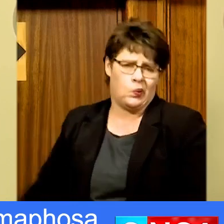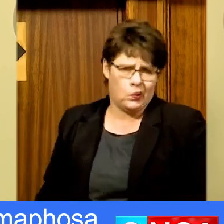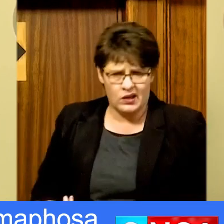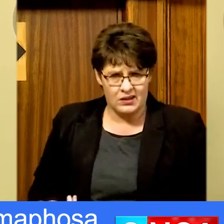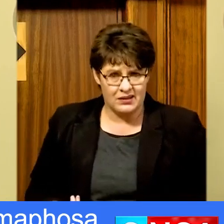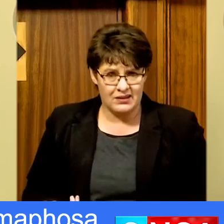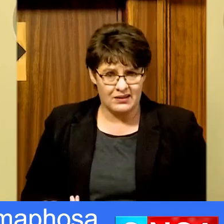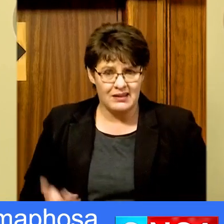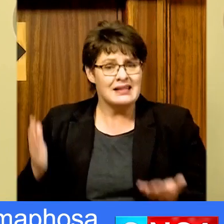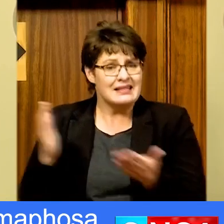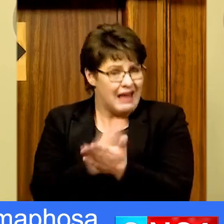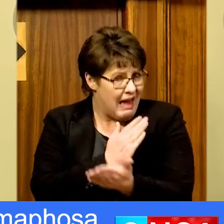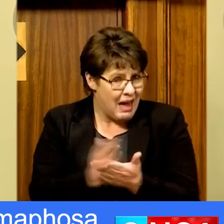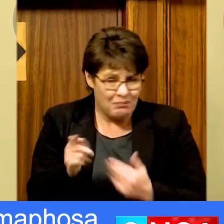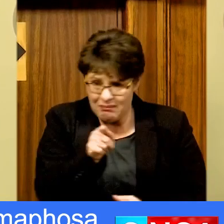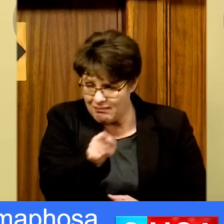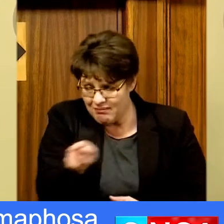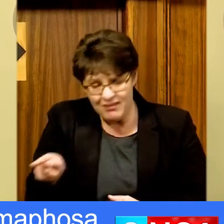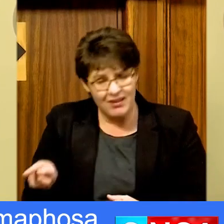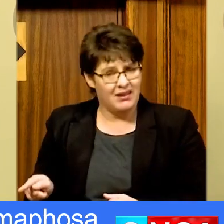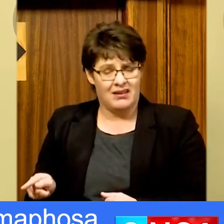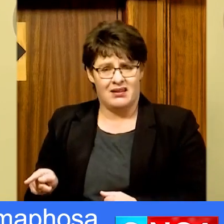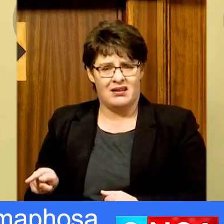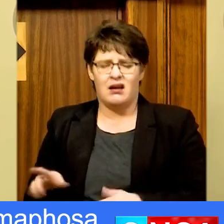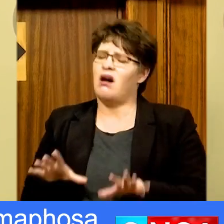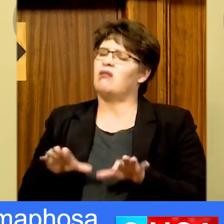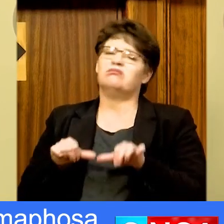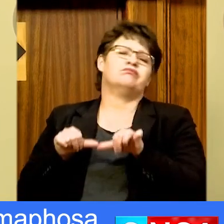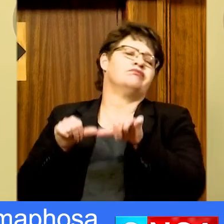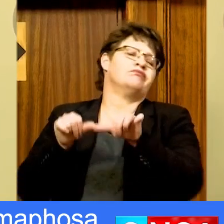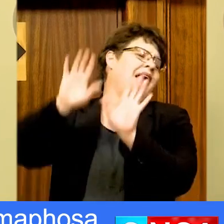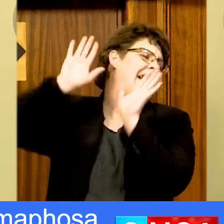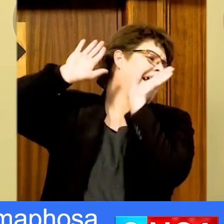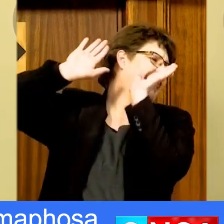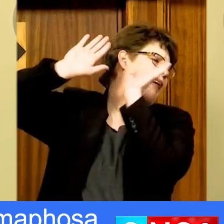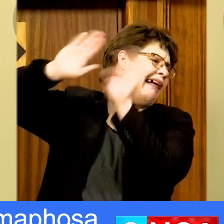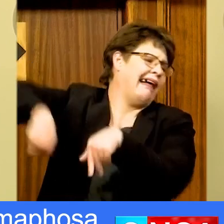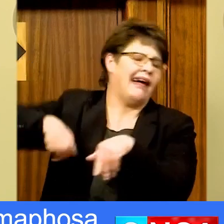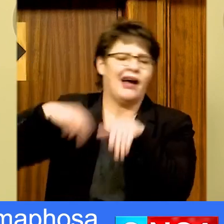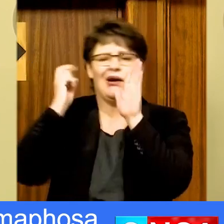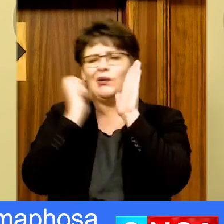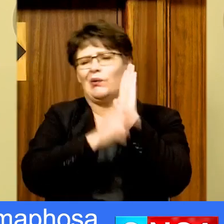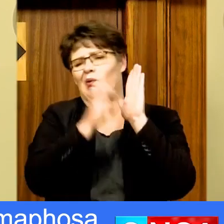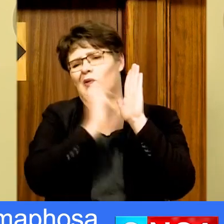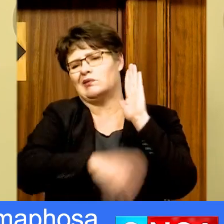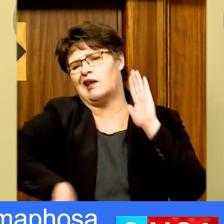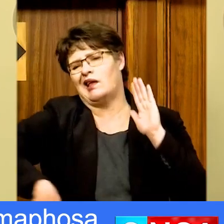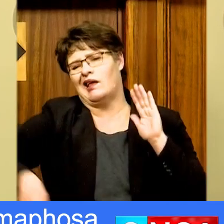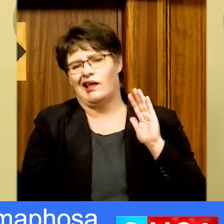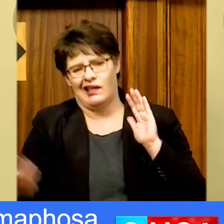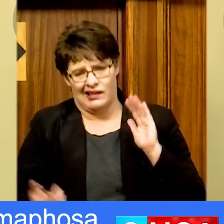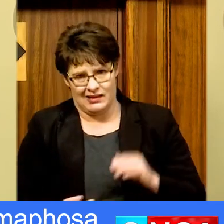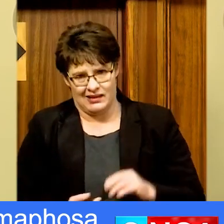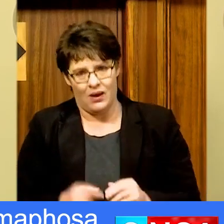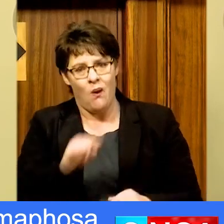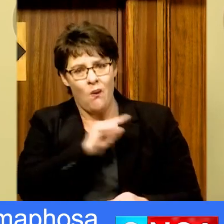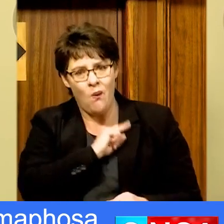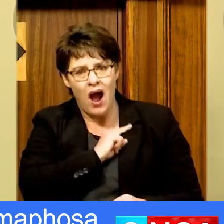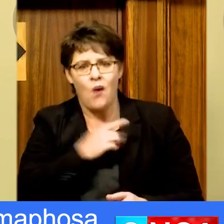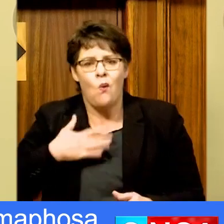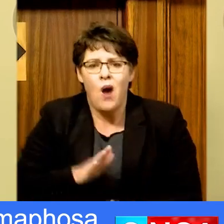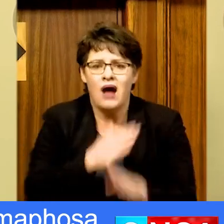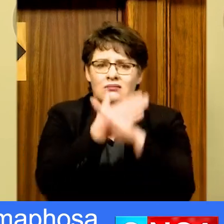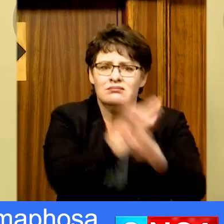are some amongst us who continue to ignore the regulations that have been passed to combat